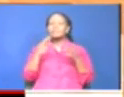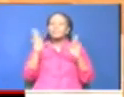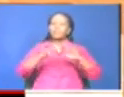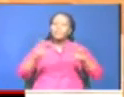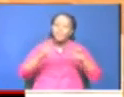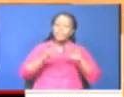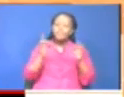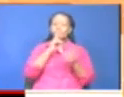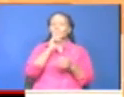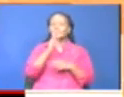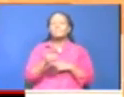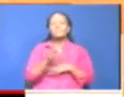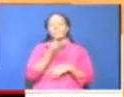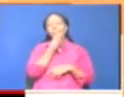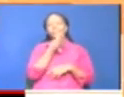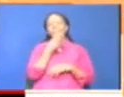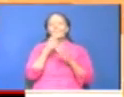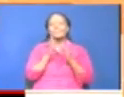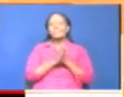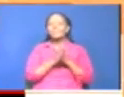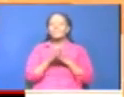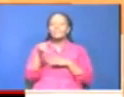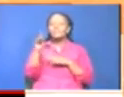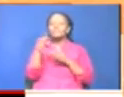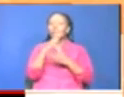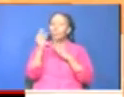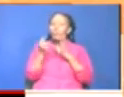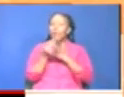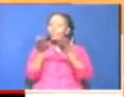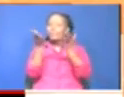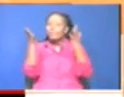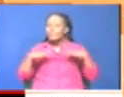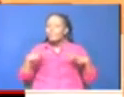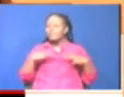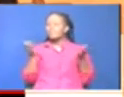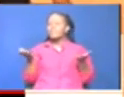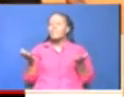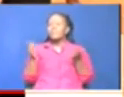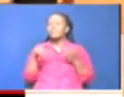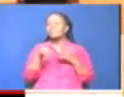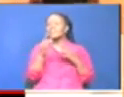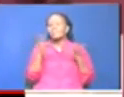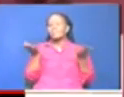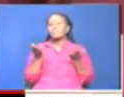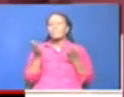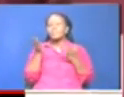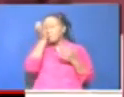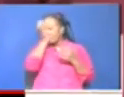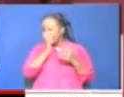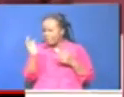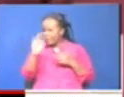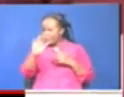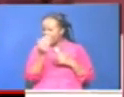a little dad, a little father. Amukeni wazee, tusikae kama, tusiachirie watoto wetu.